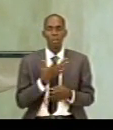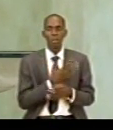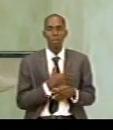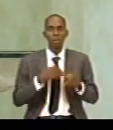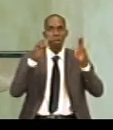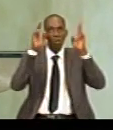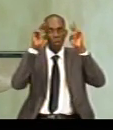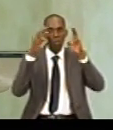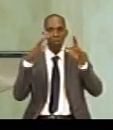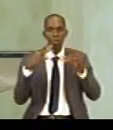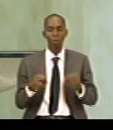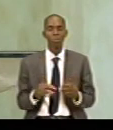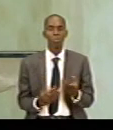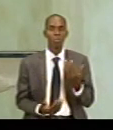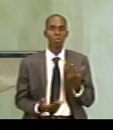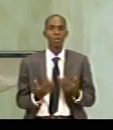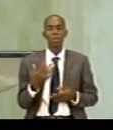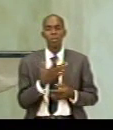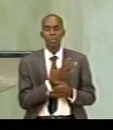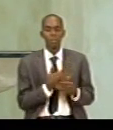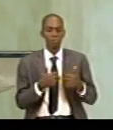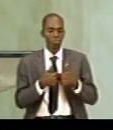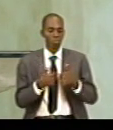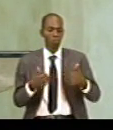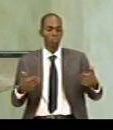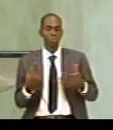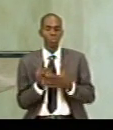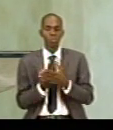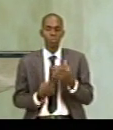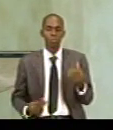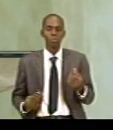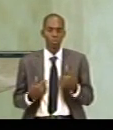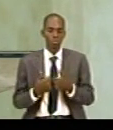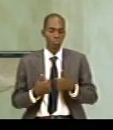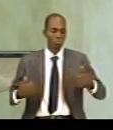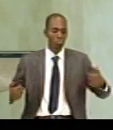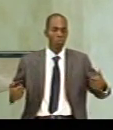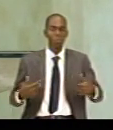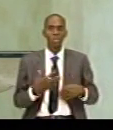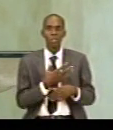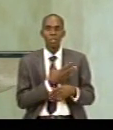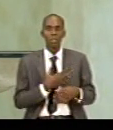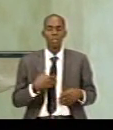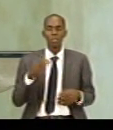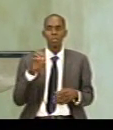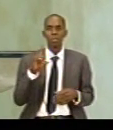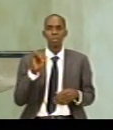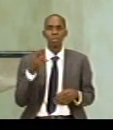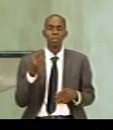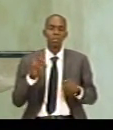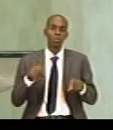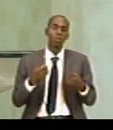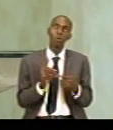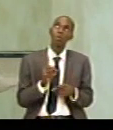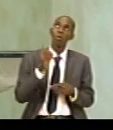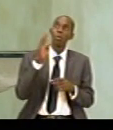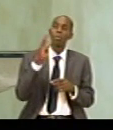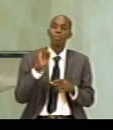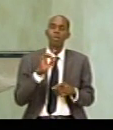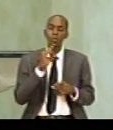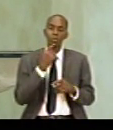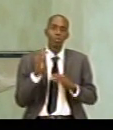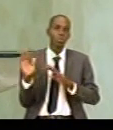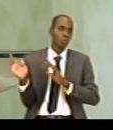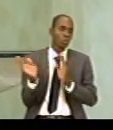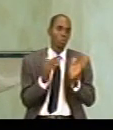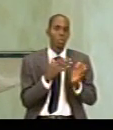and parted them both asunder. And Elijah went up by a wide wind unto heaven. And Elisha saw